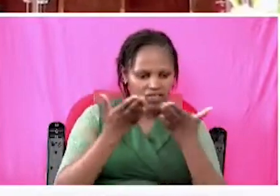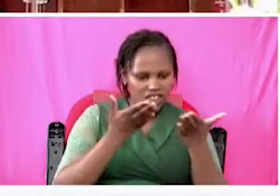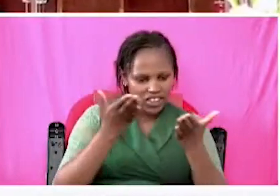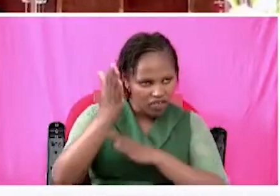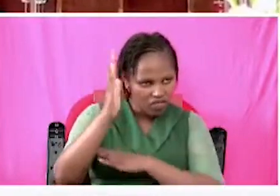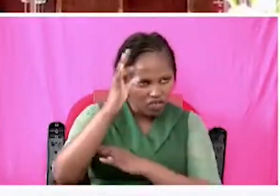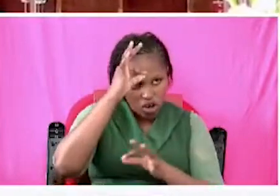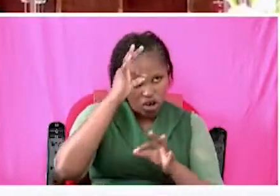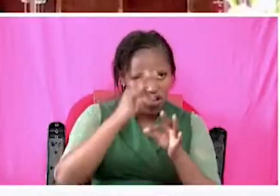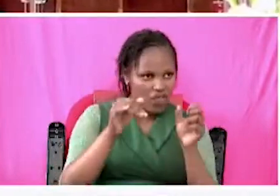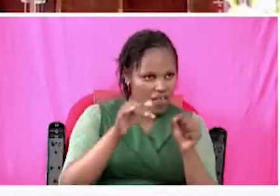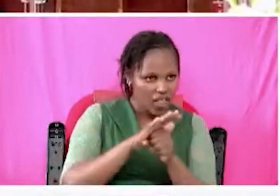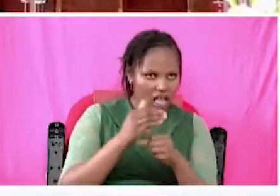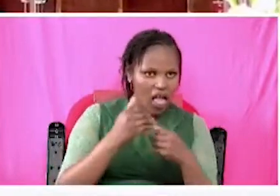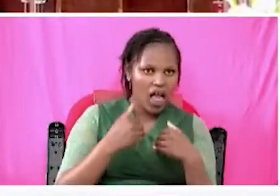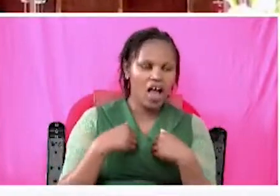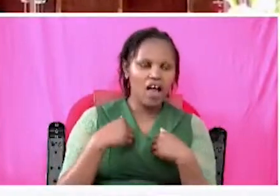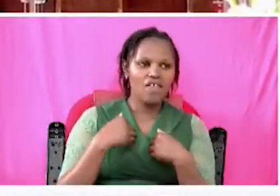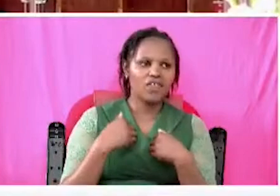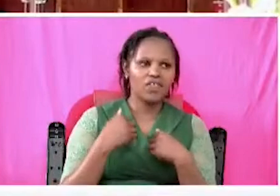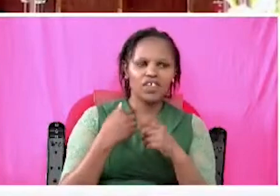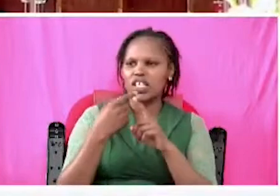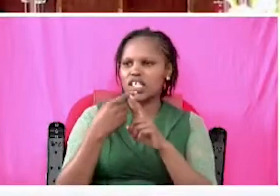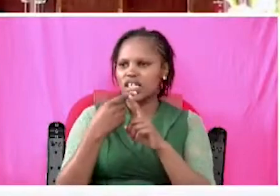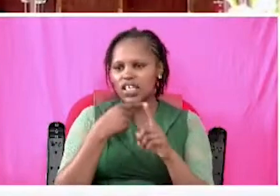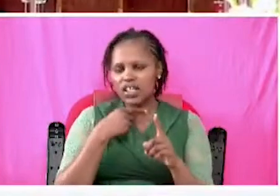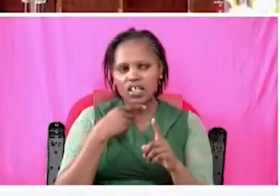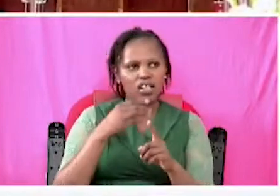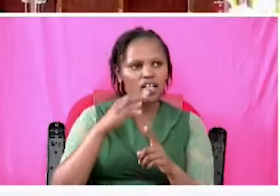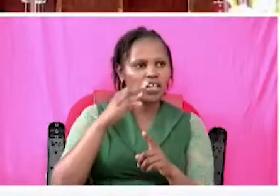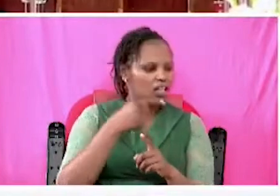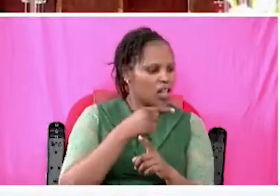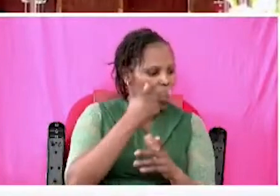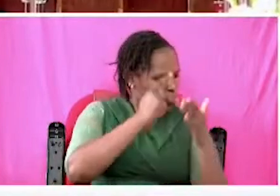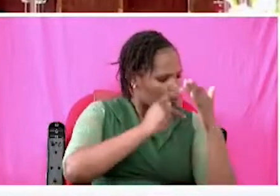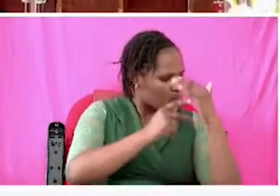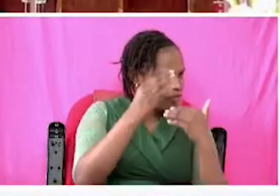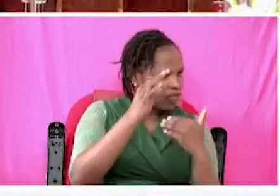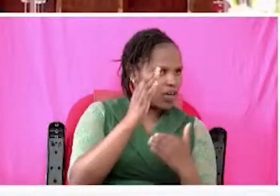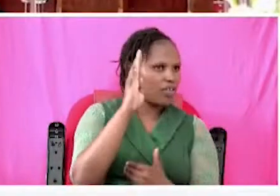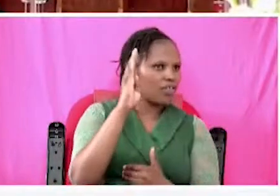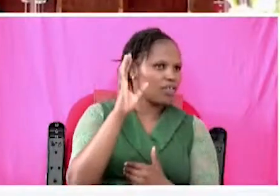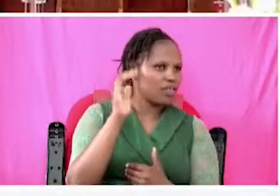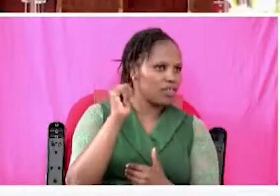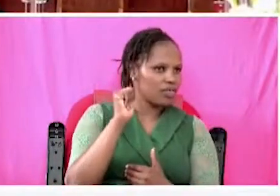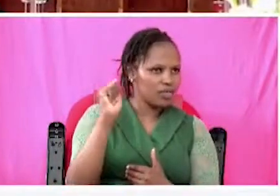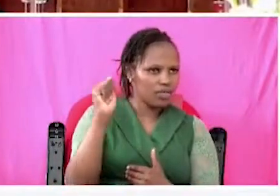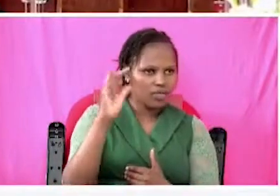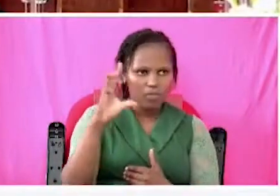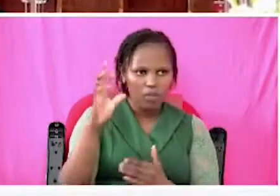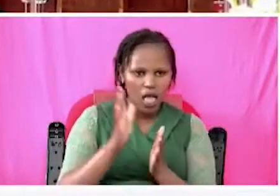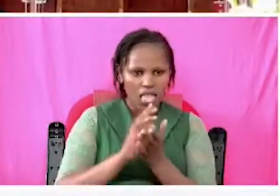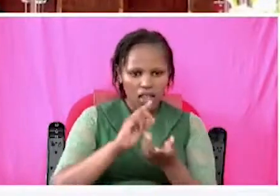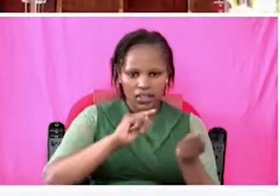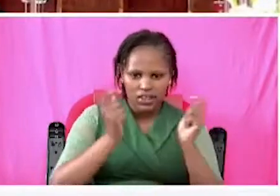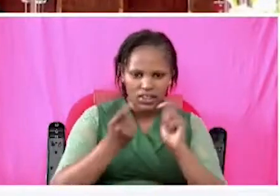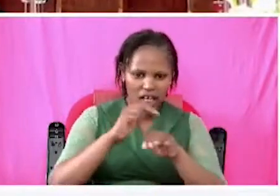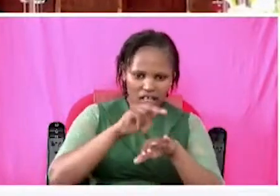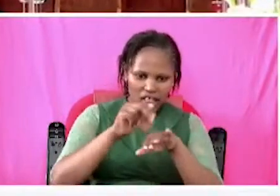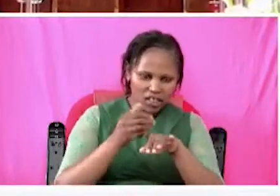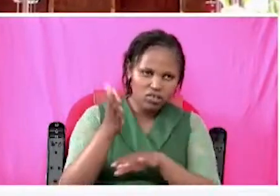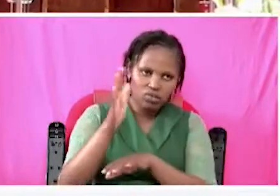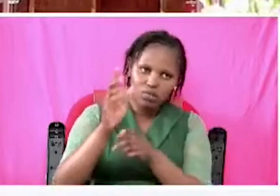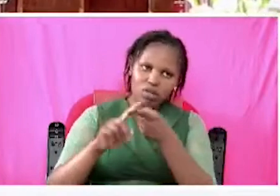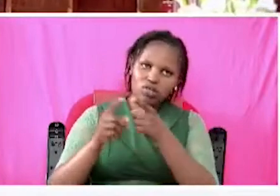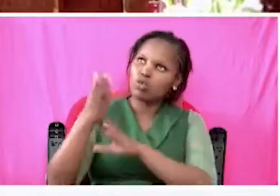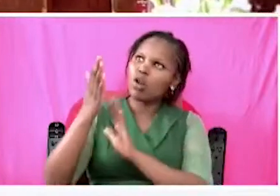I have just killed Baal's prophets. I have turned the nation back to God. I've prayed and the rains have